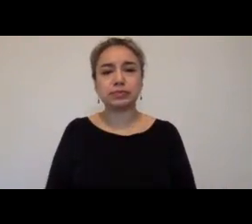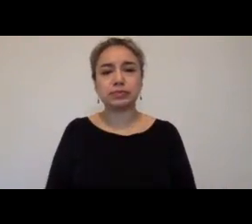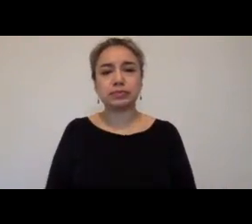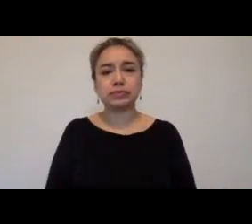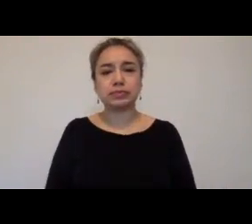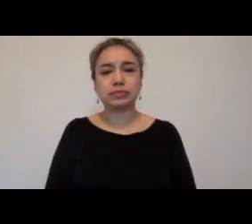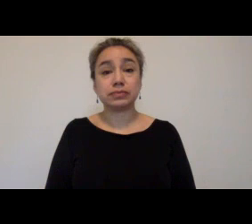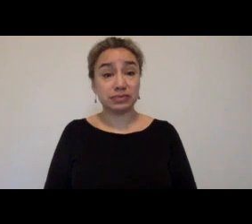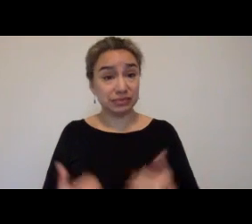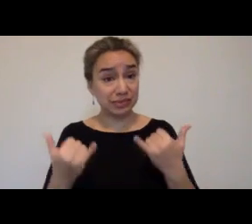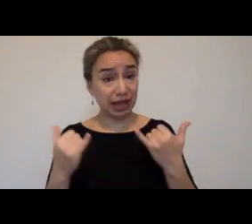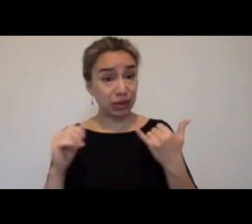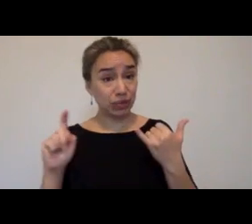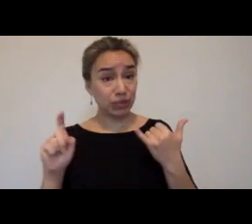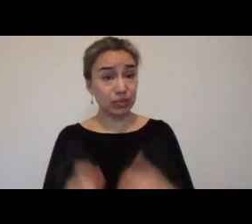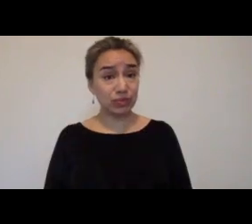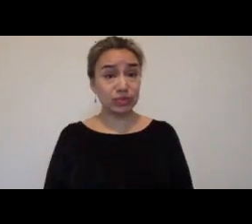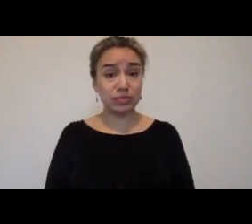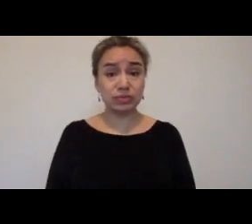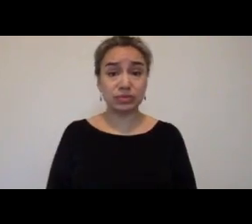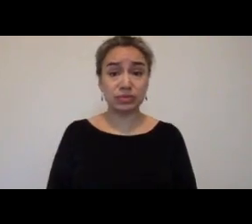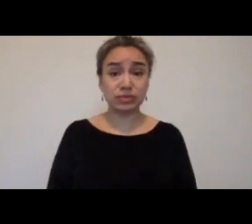How about now?